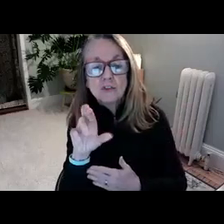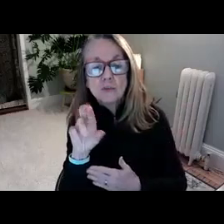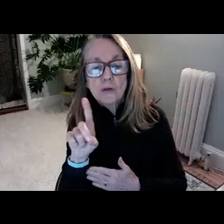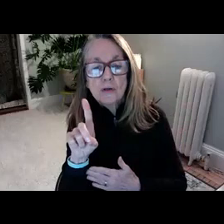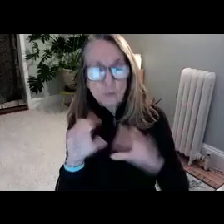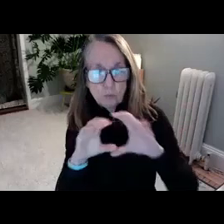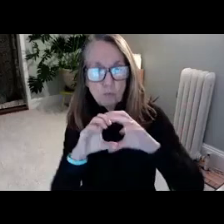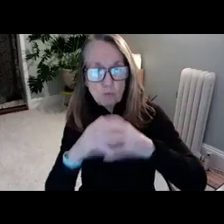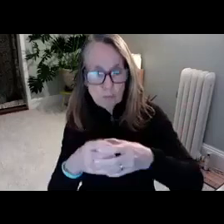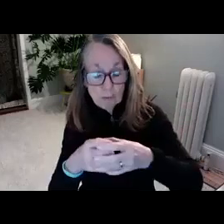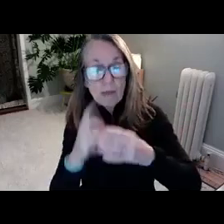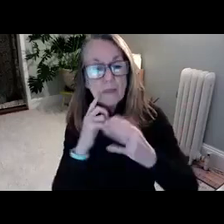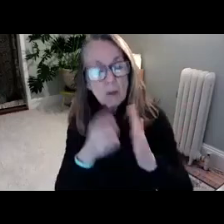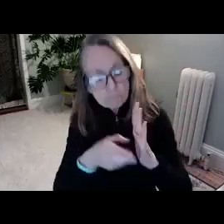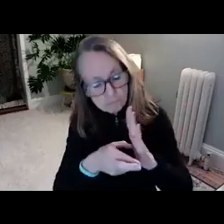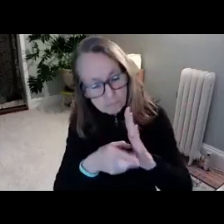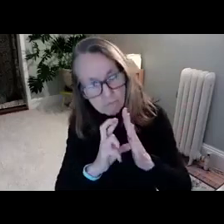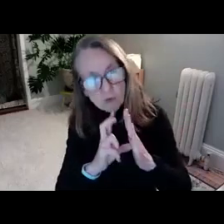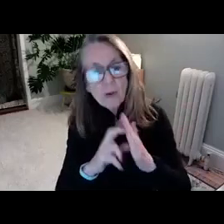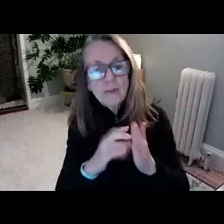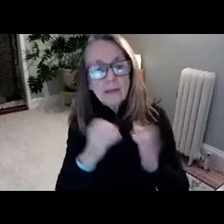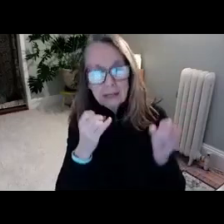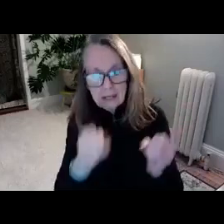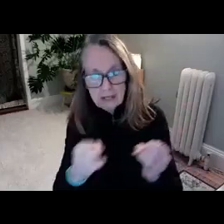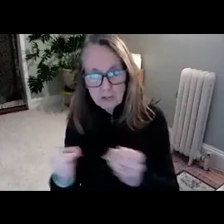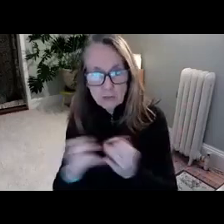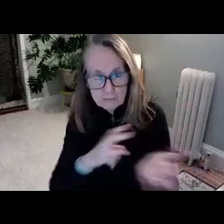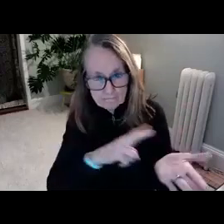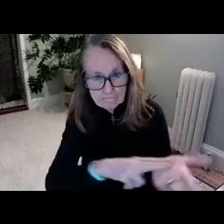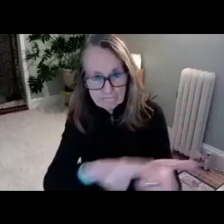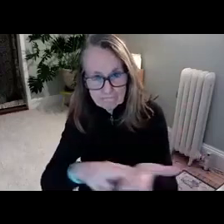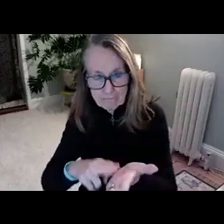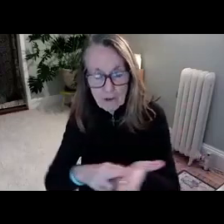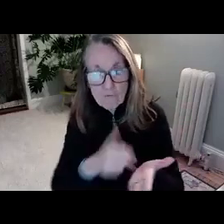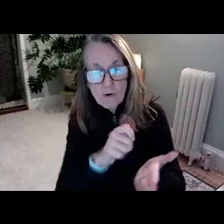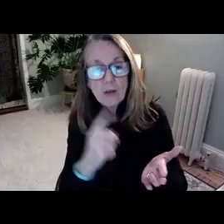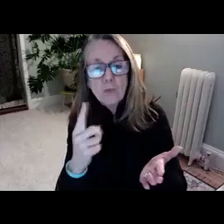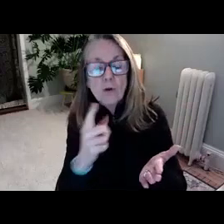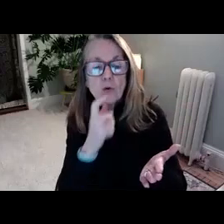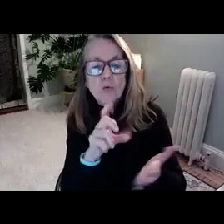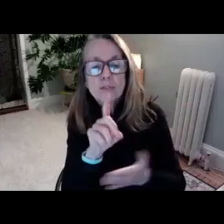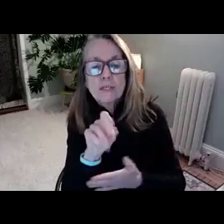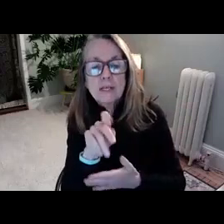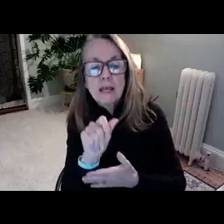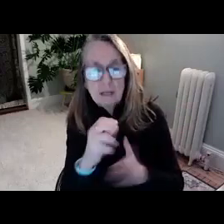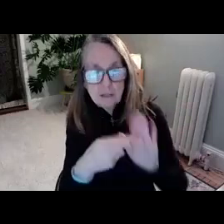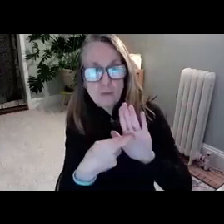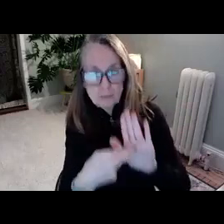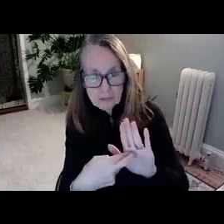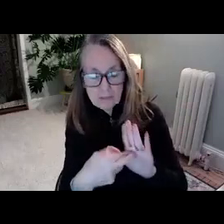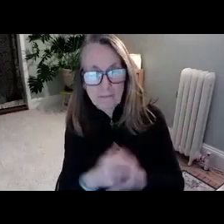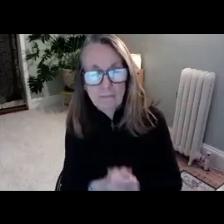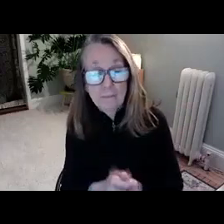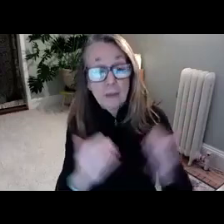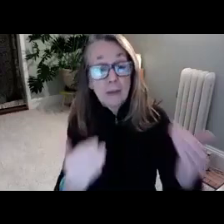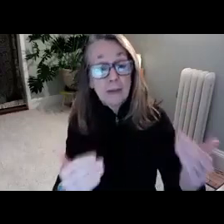as a whole, review it and individually sign off for anyone whose data is represented in that data license request. And then